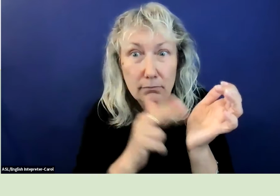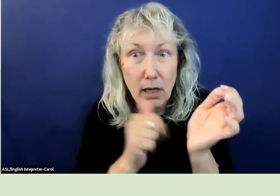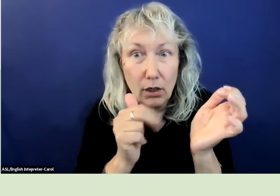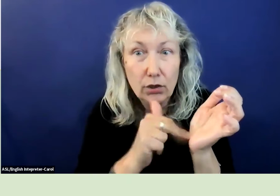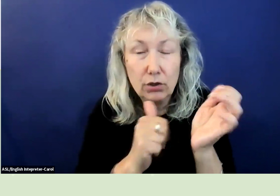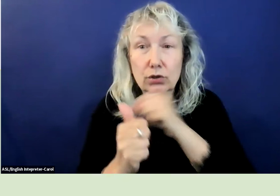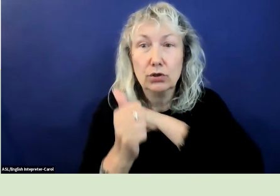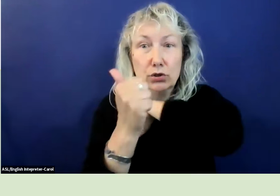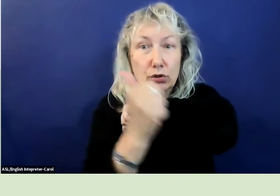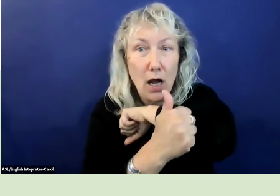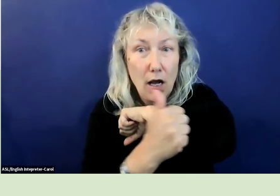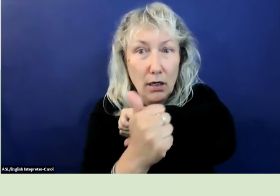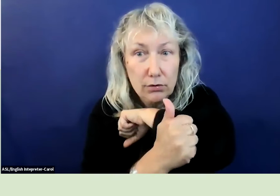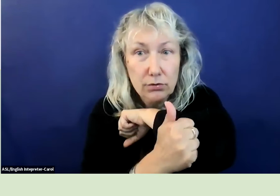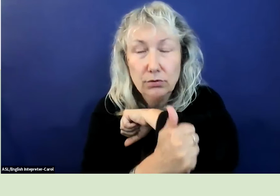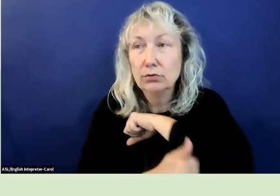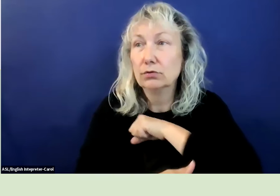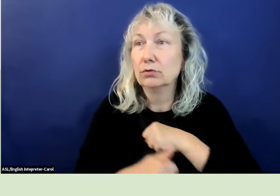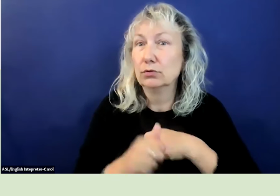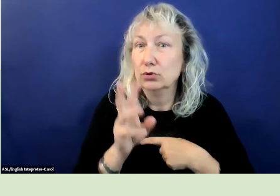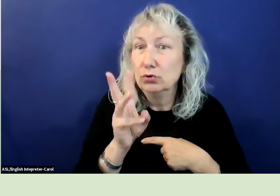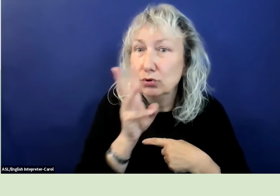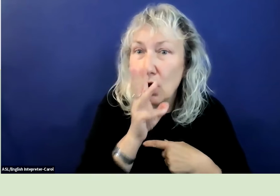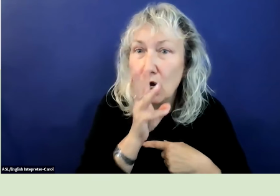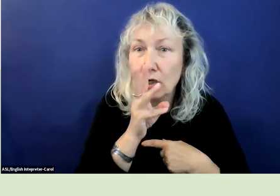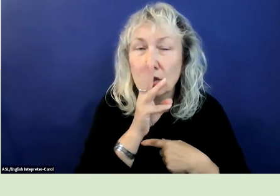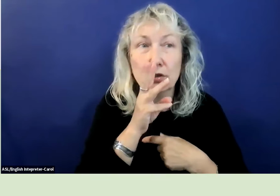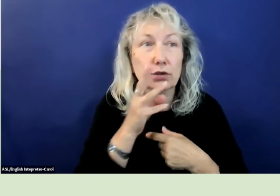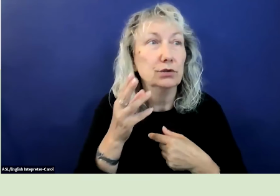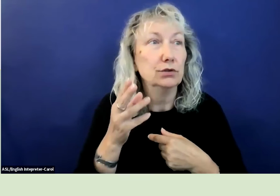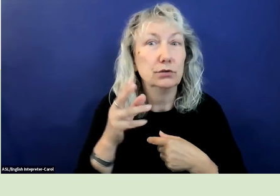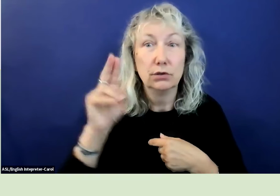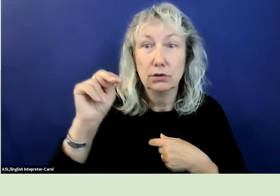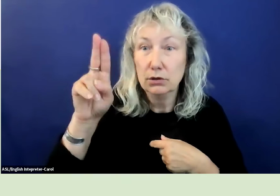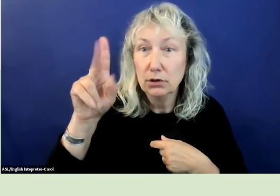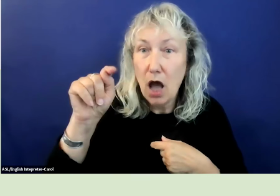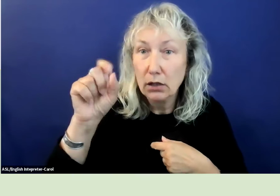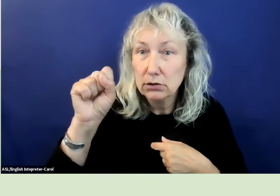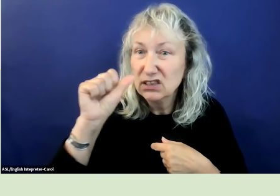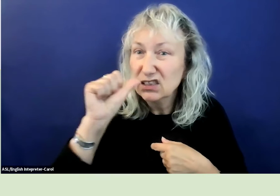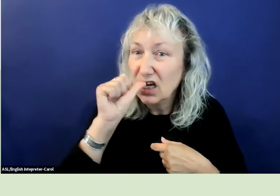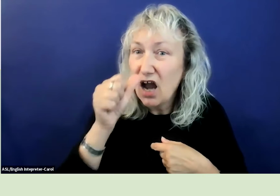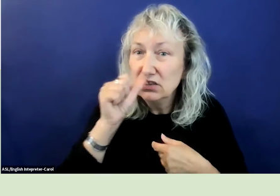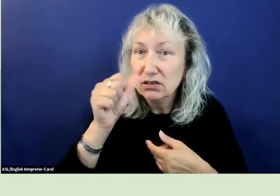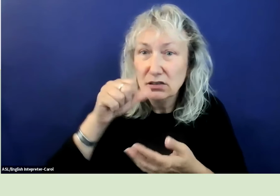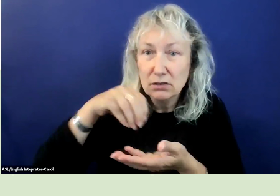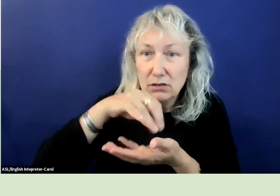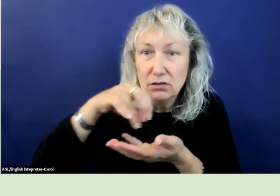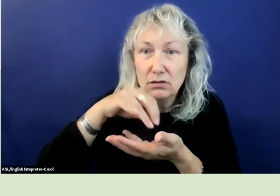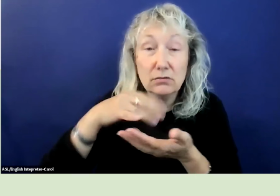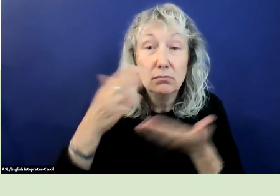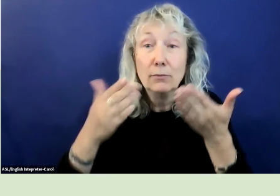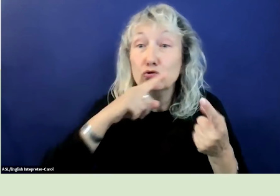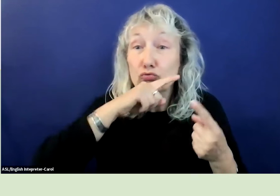cracker, water, nuts and trail mix, and any kind of dry meats with beef